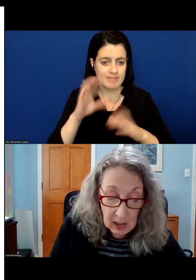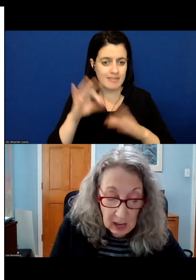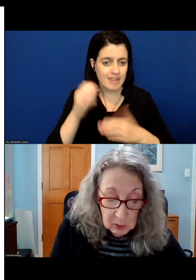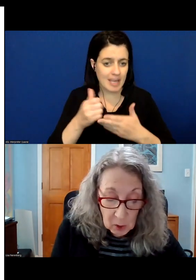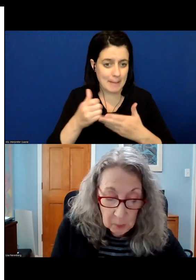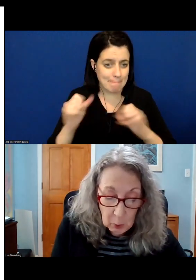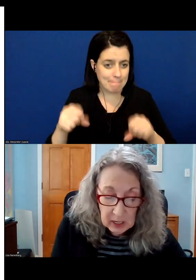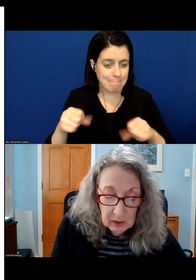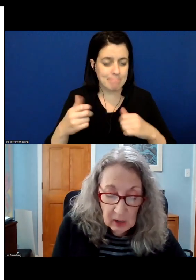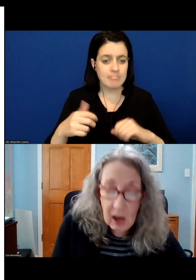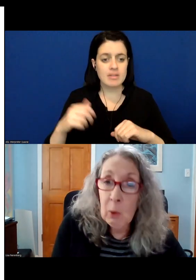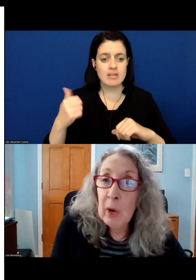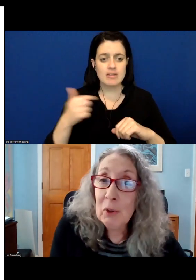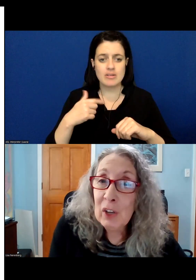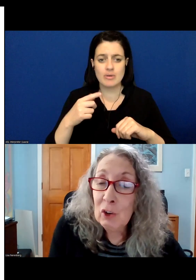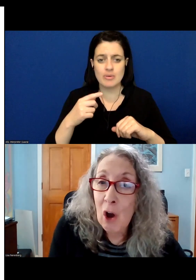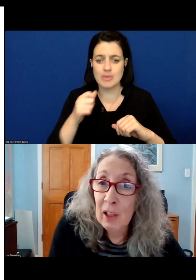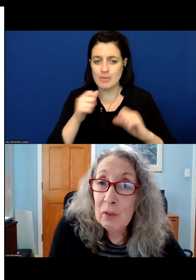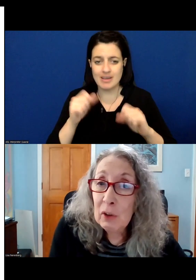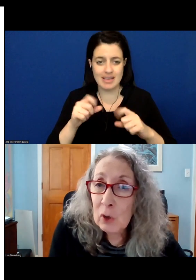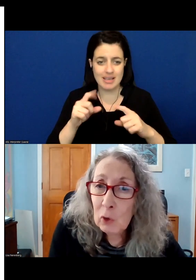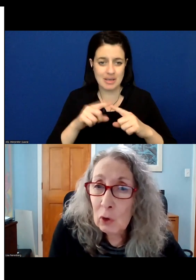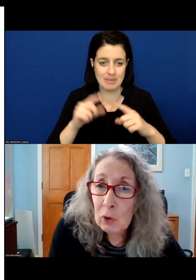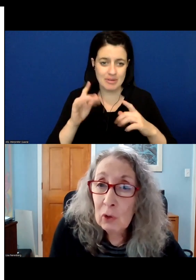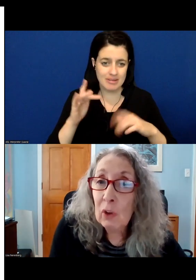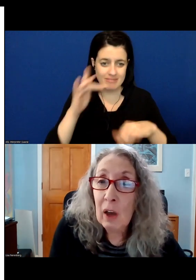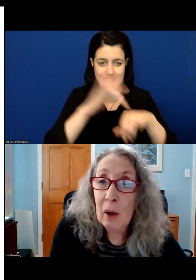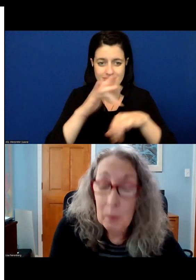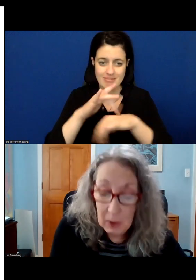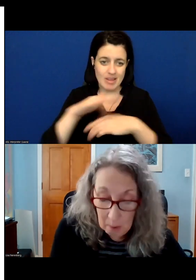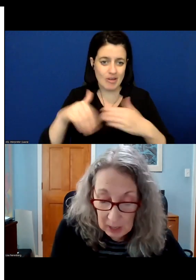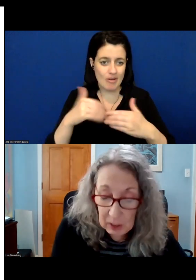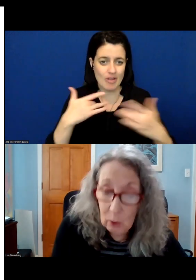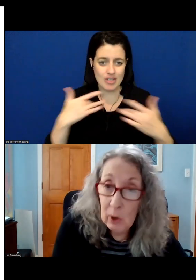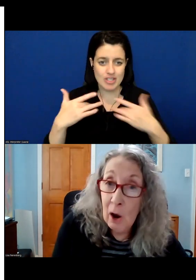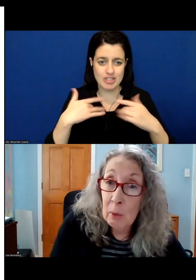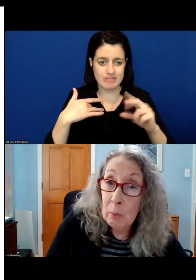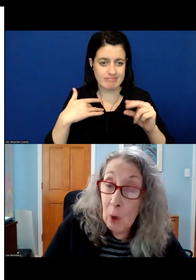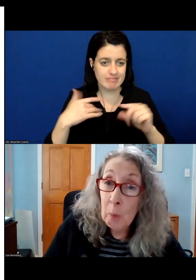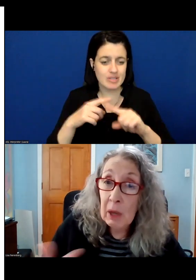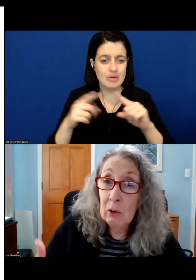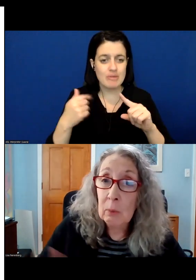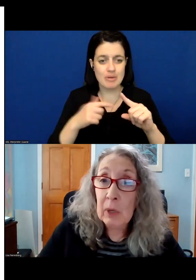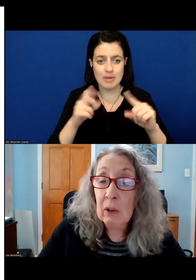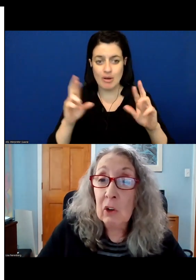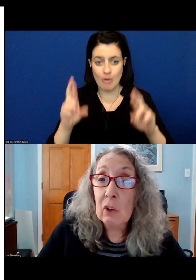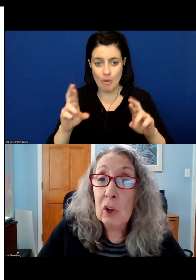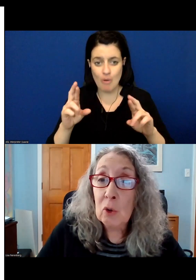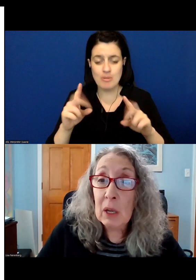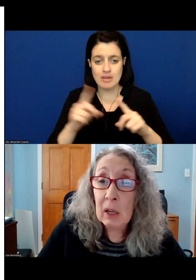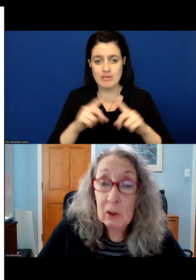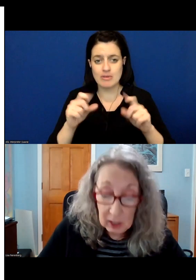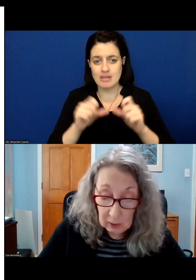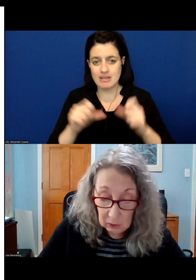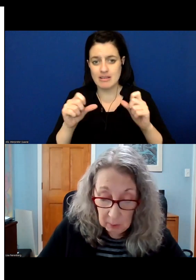process. So we weren't able to get to all of these concerns, but I think we are hoping to